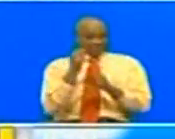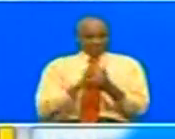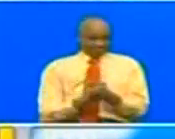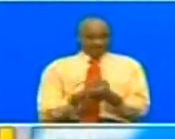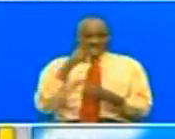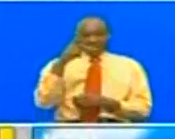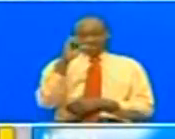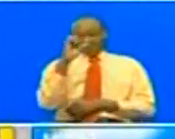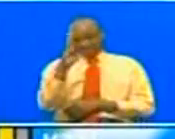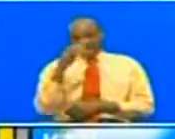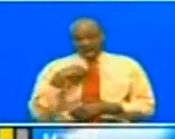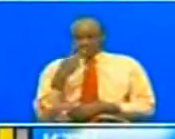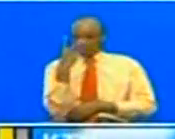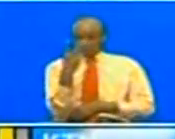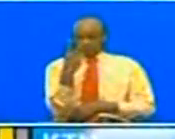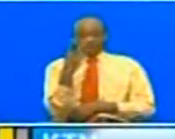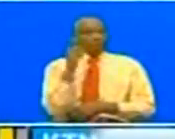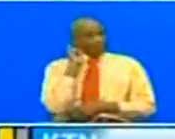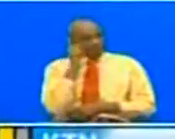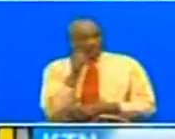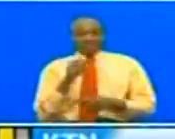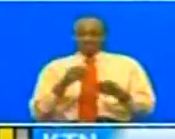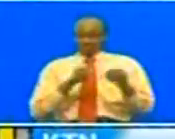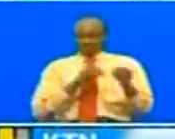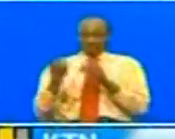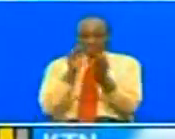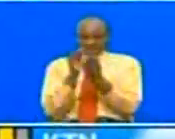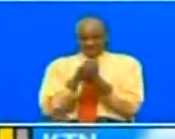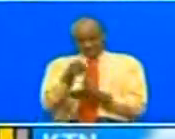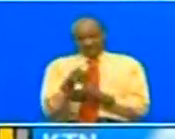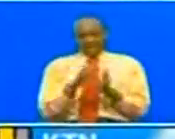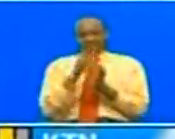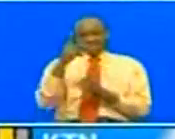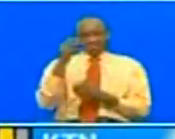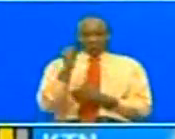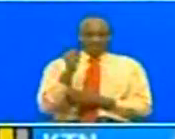two mobile-based banking products, KCB M-Banky